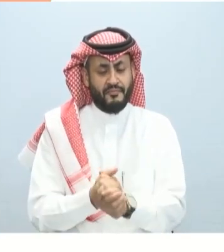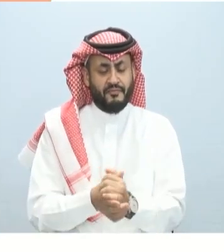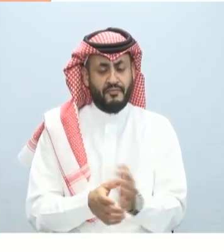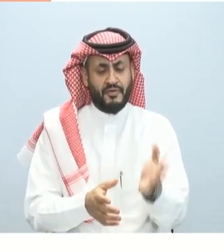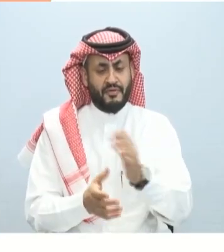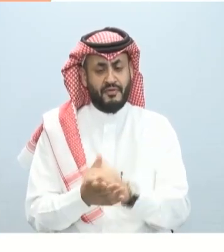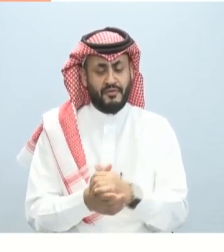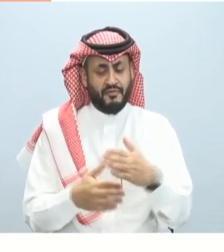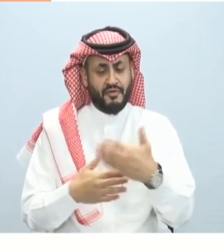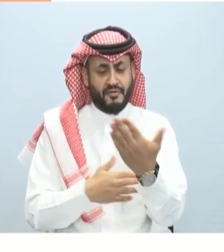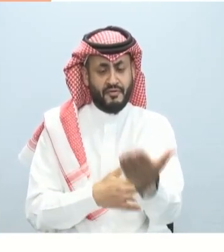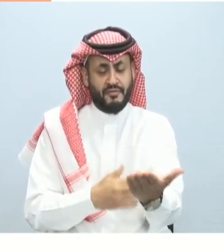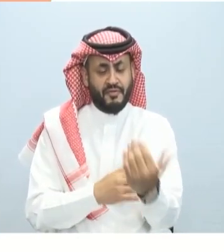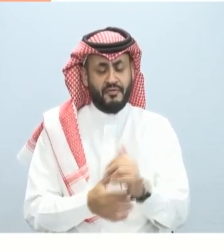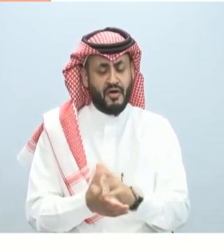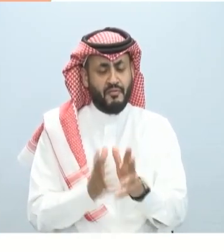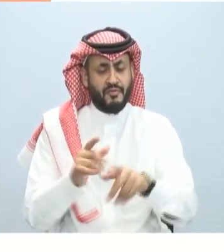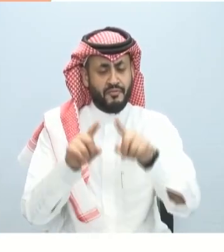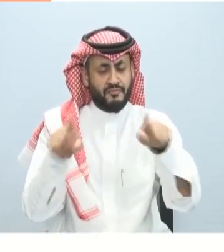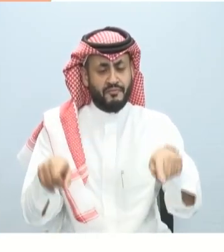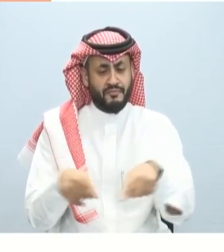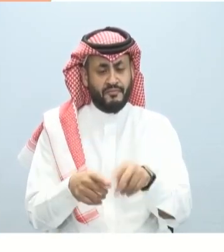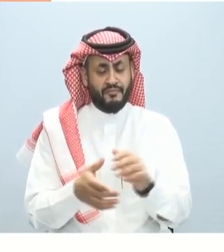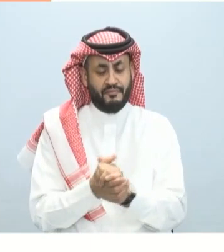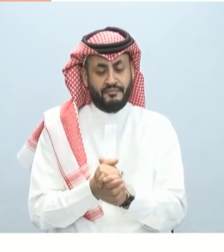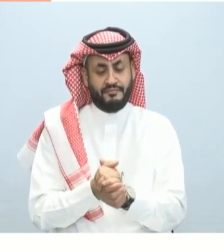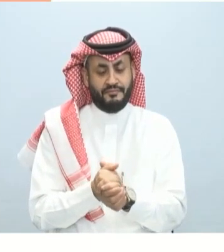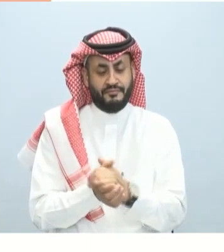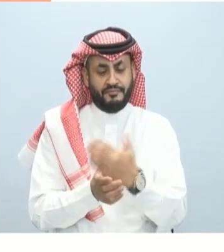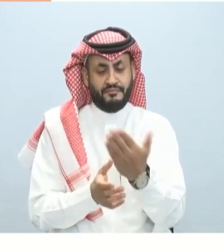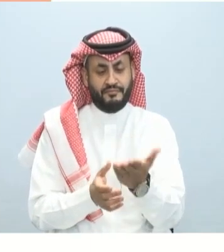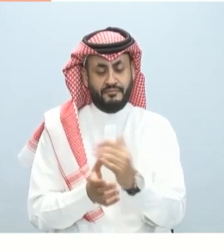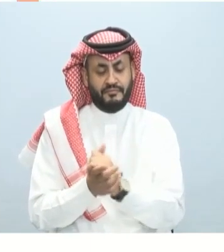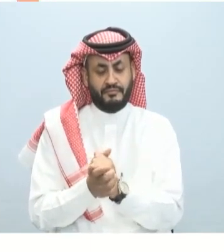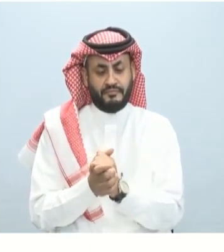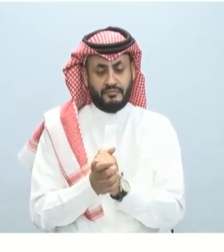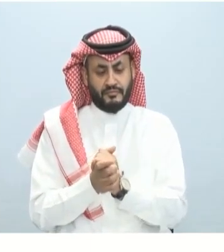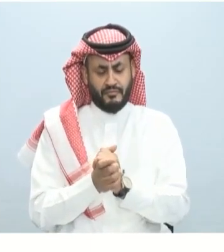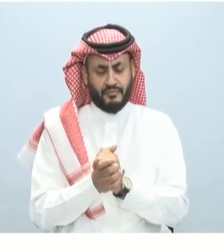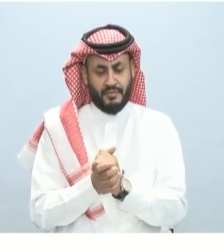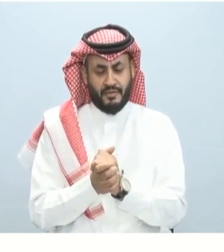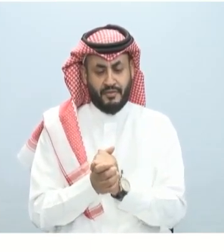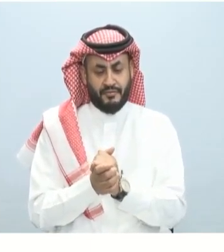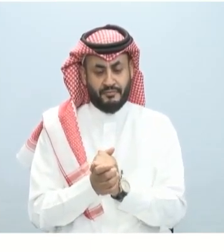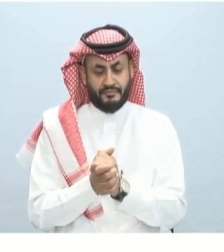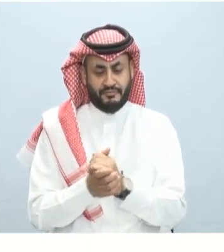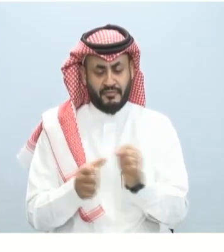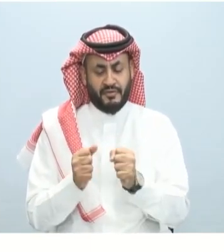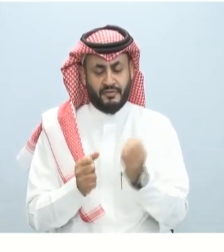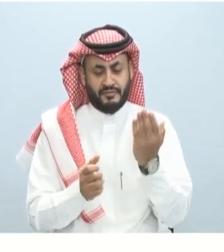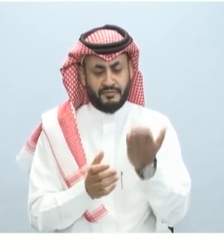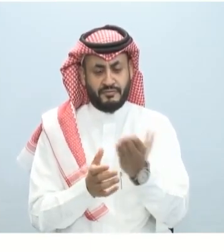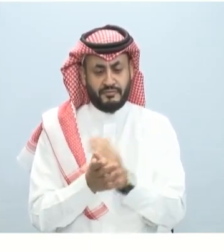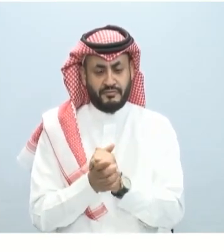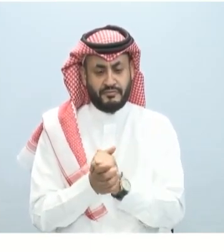an expository essay about a film genre. So let's start. Now, just to revise what we had, which